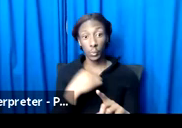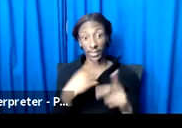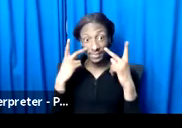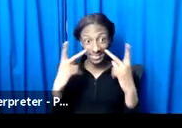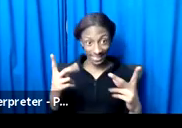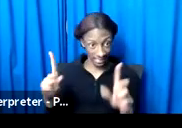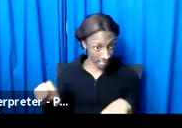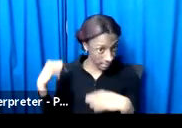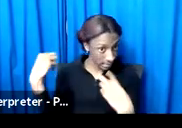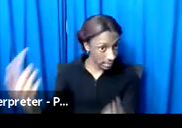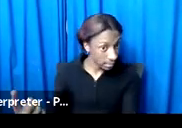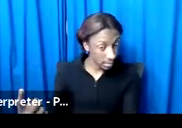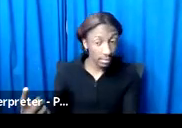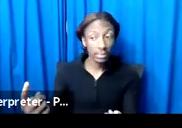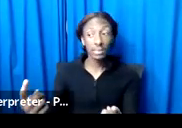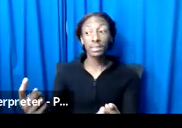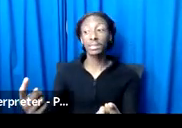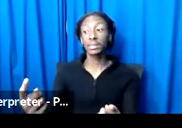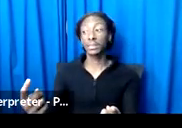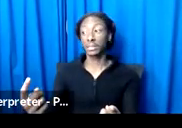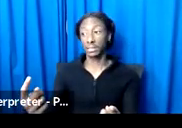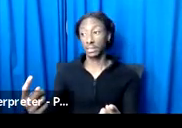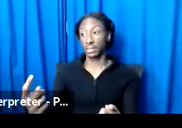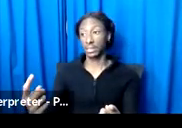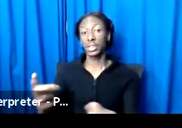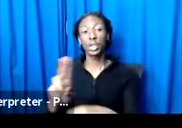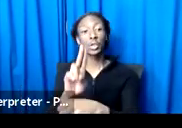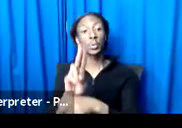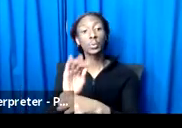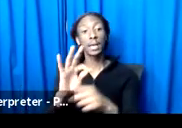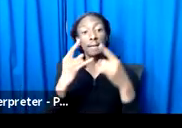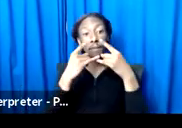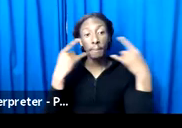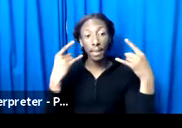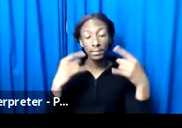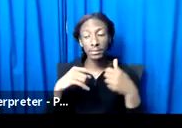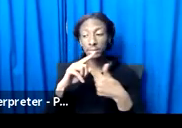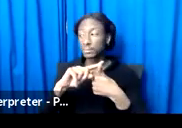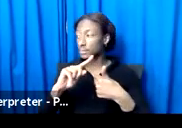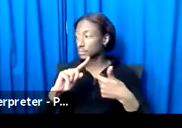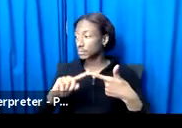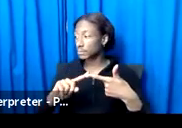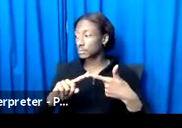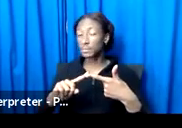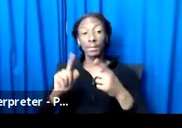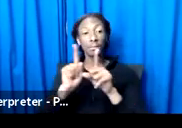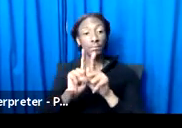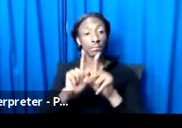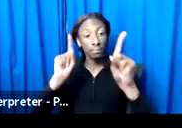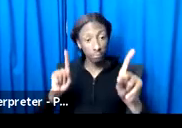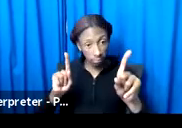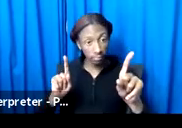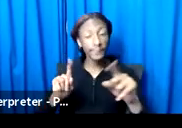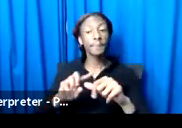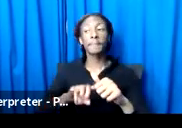our evaluation studies is the use of masks, the presence of physical distancing where